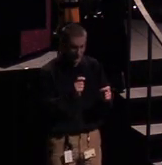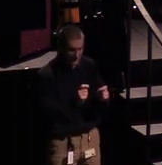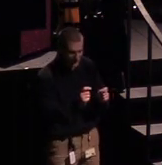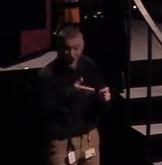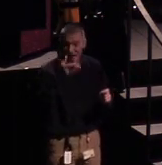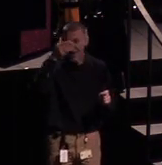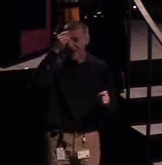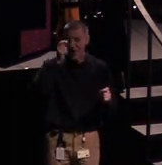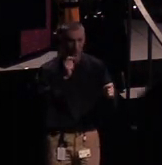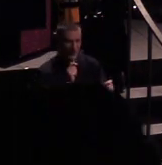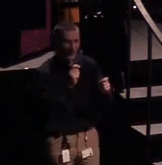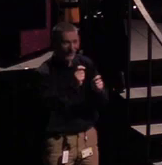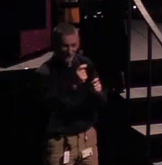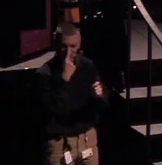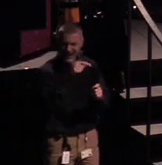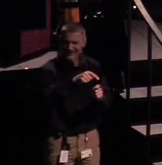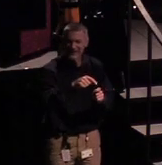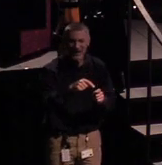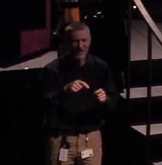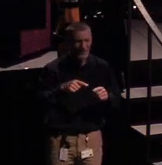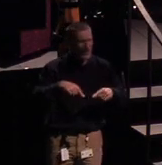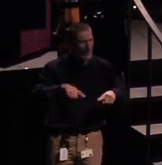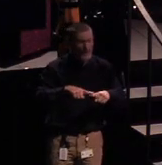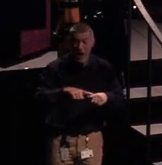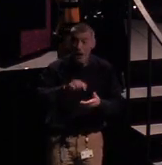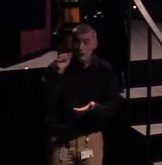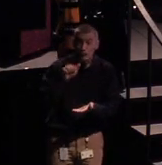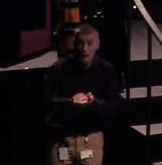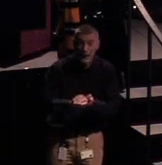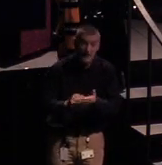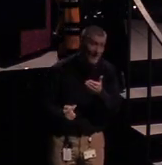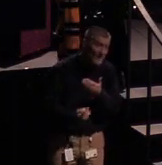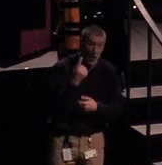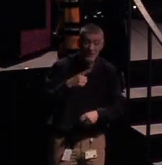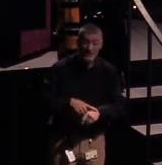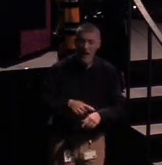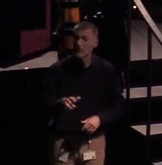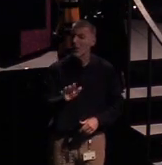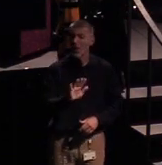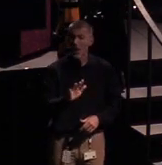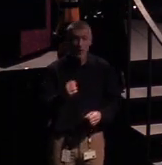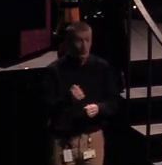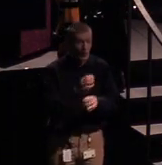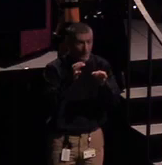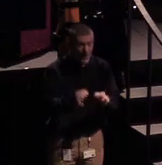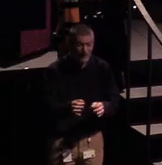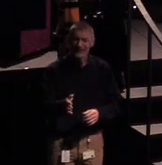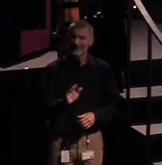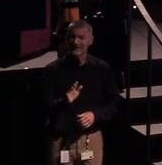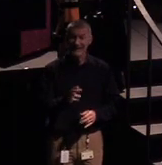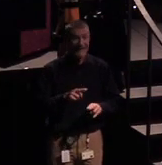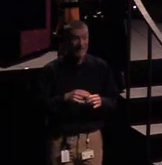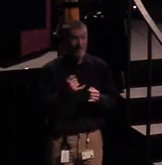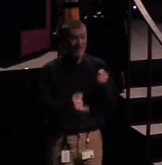there's a fit there's this feeling that we have to get it right first time and I like do it perfectly and that if we fail that